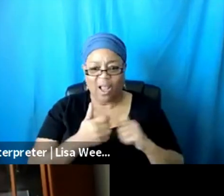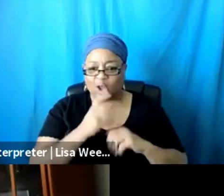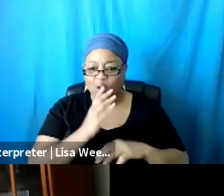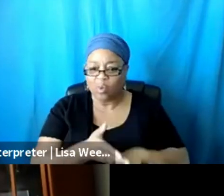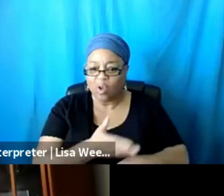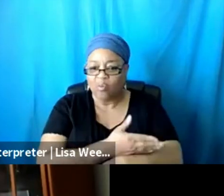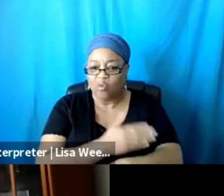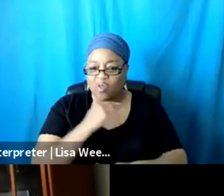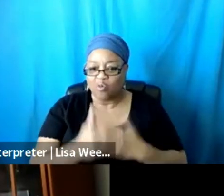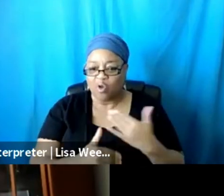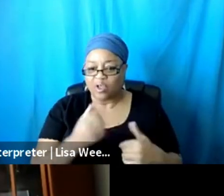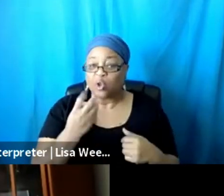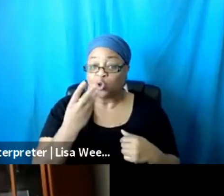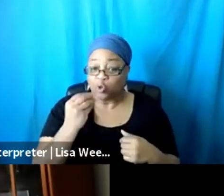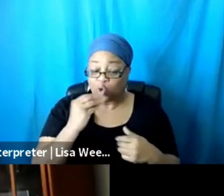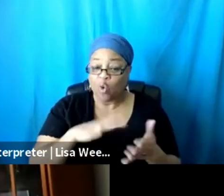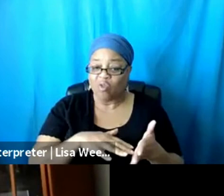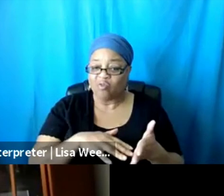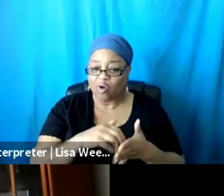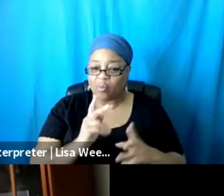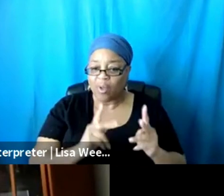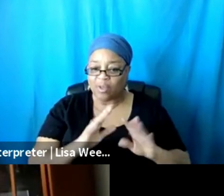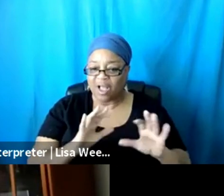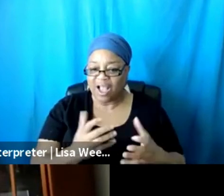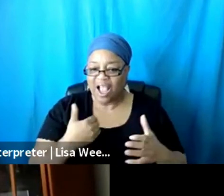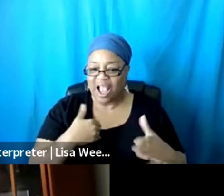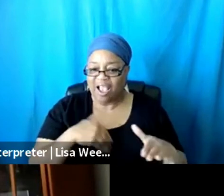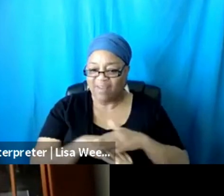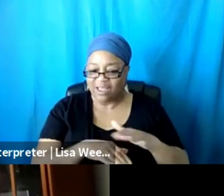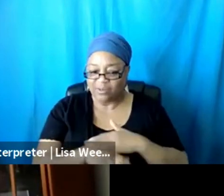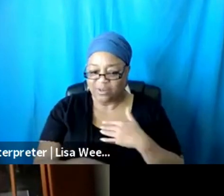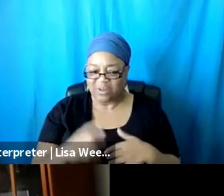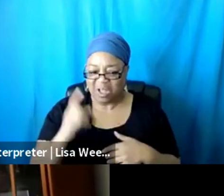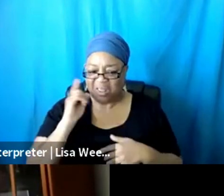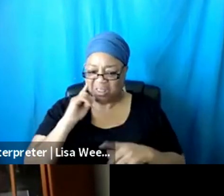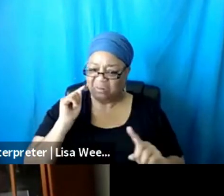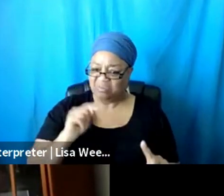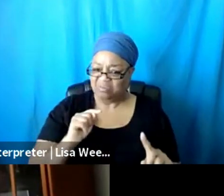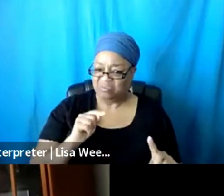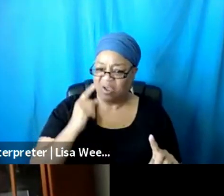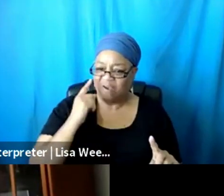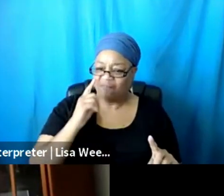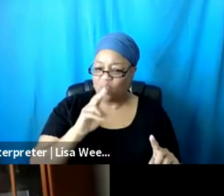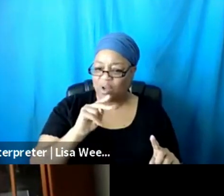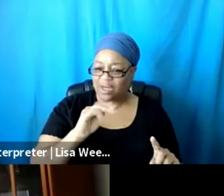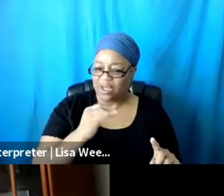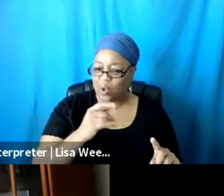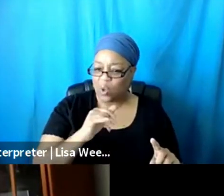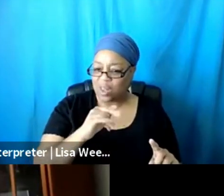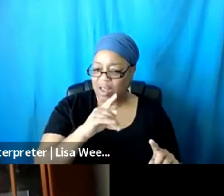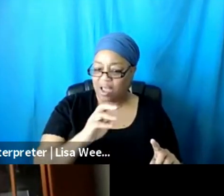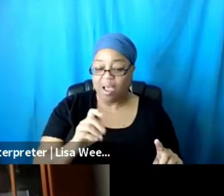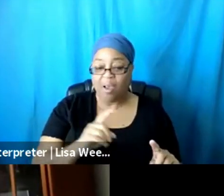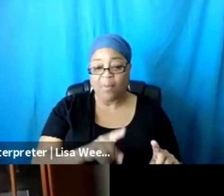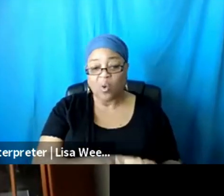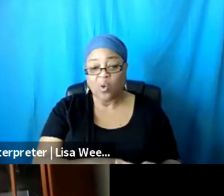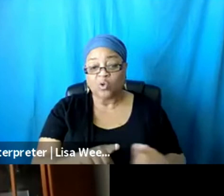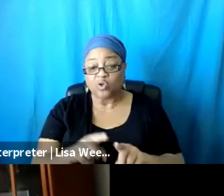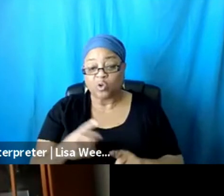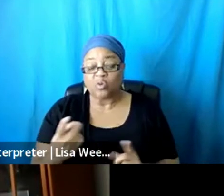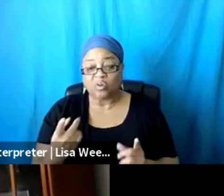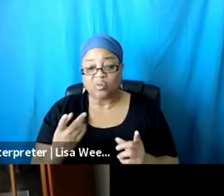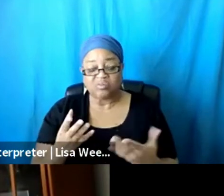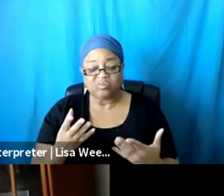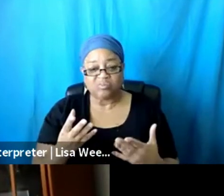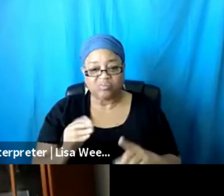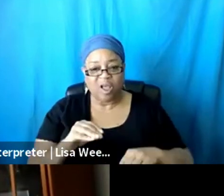have access to it? I think that probably is tailored toward Nicolette, but I believe that also affects both of the other speakers. So Nicolette, if